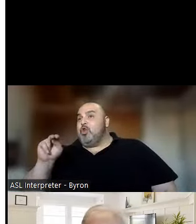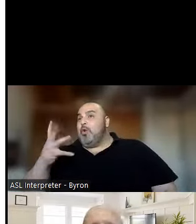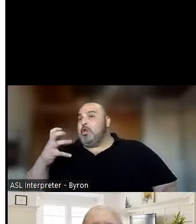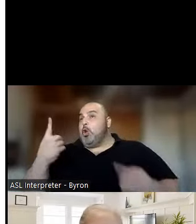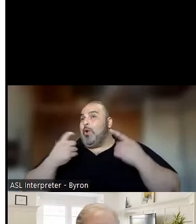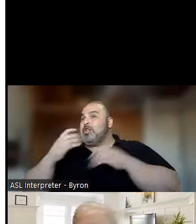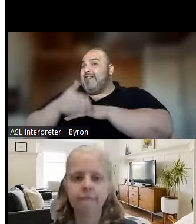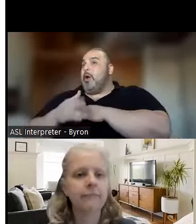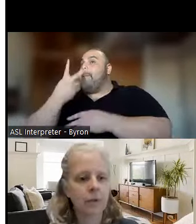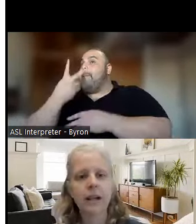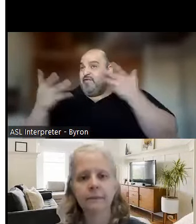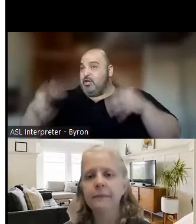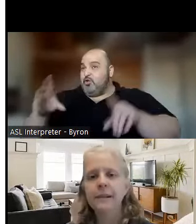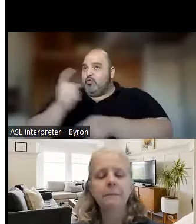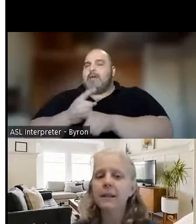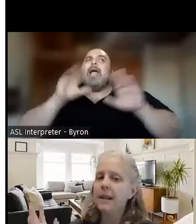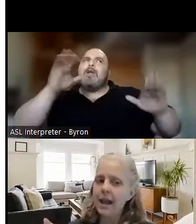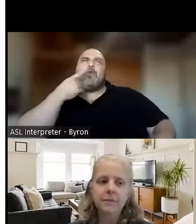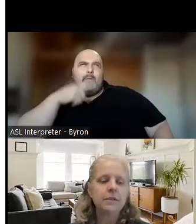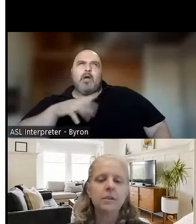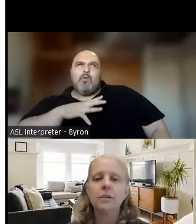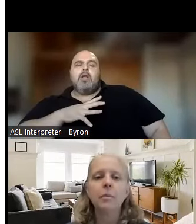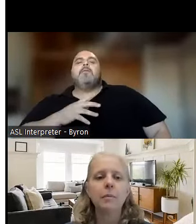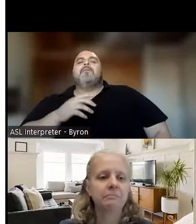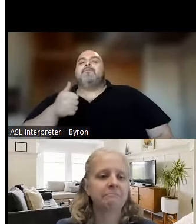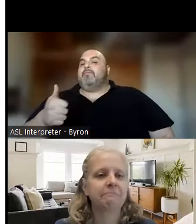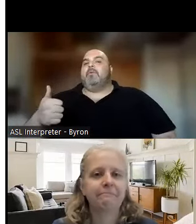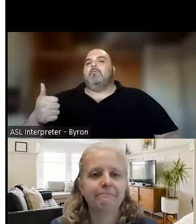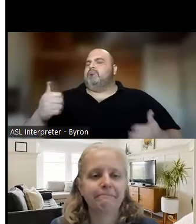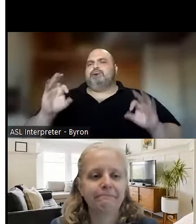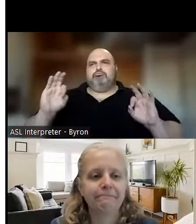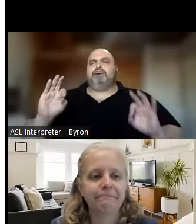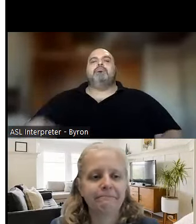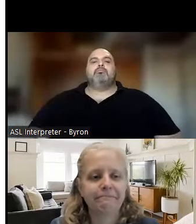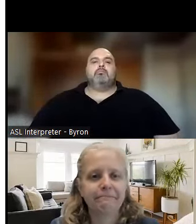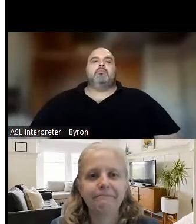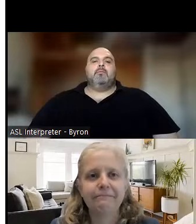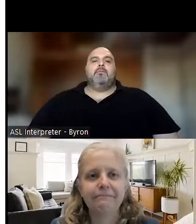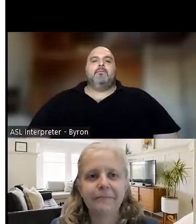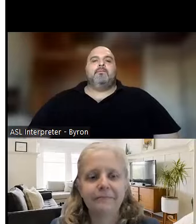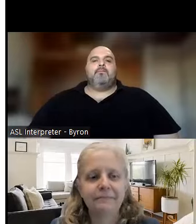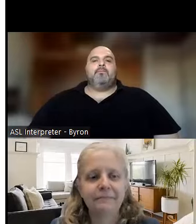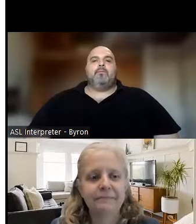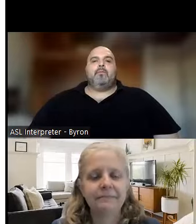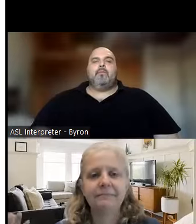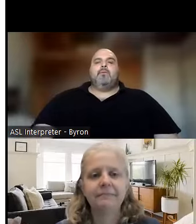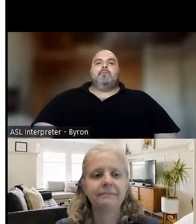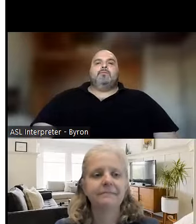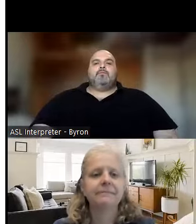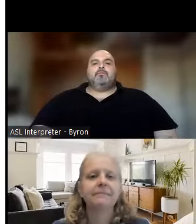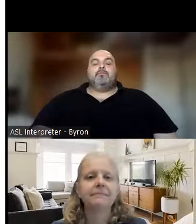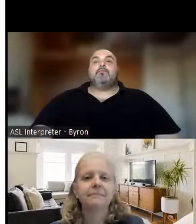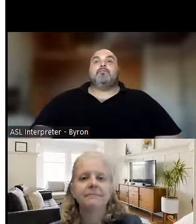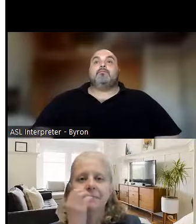we're all done. That'd be great, I think, Great. if you don't mind. Yeah. Thank you so much. Thanks for the problem. presentation so far. Well,